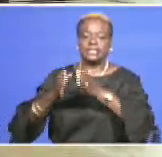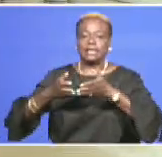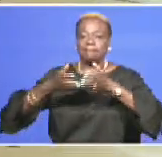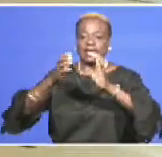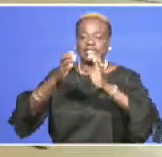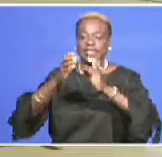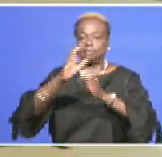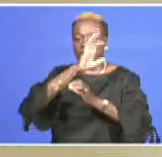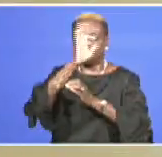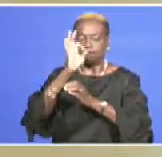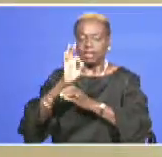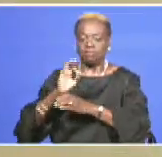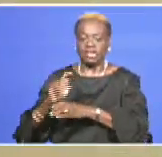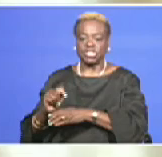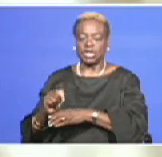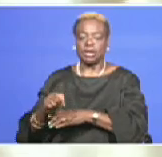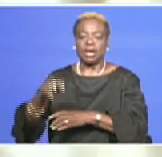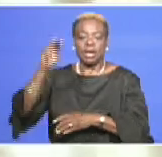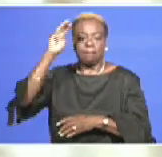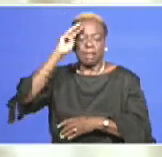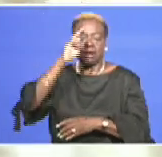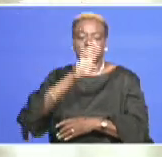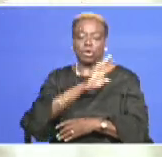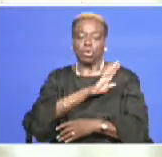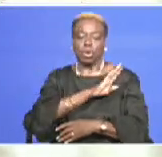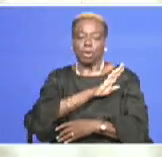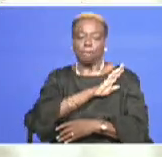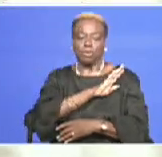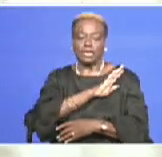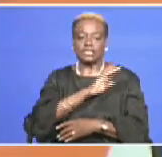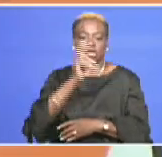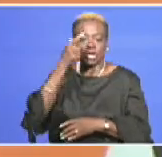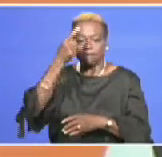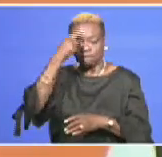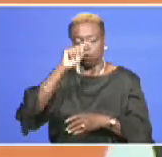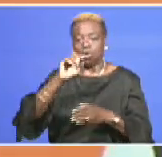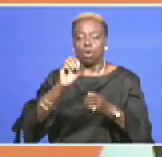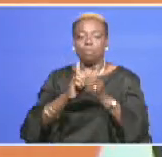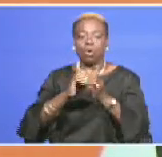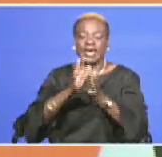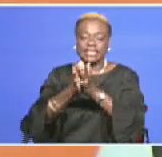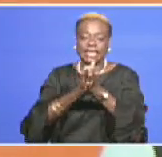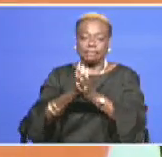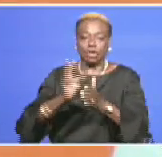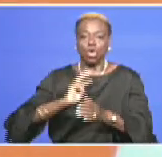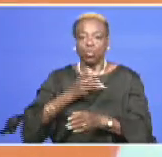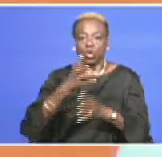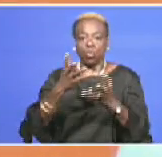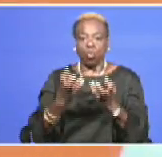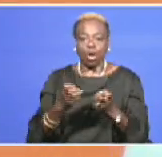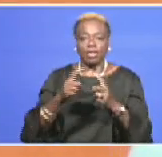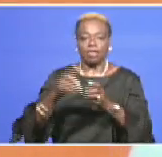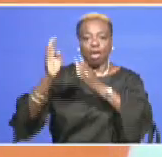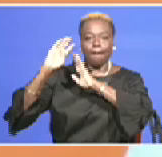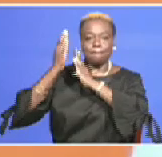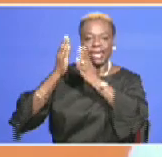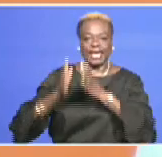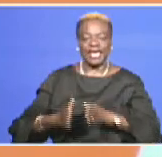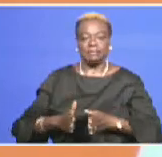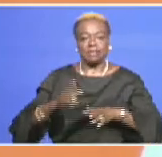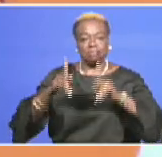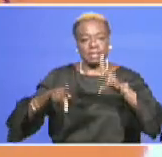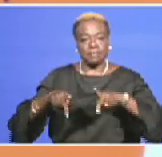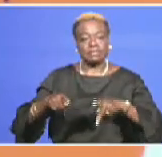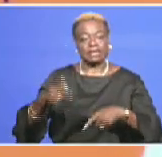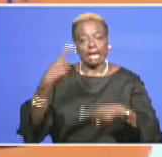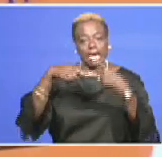Bolle, expecting even more excitement as the Summer Thunder continues. We want the Bahamian fans to come on down and see. This is all about giving our Bahamian